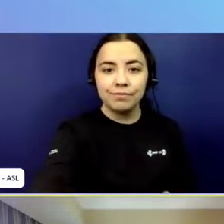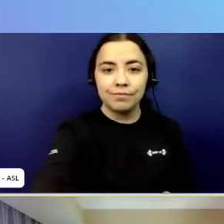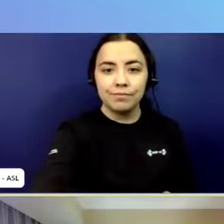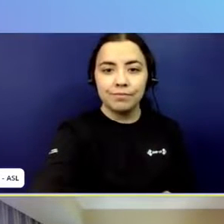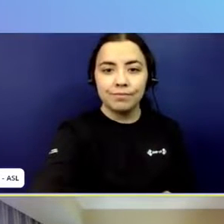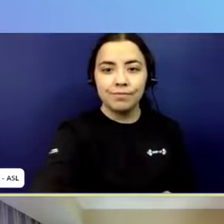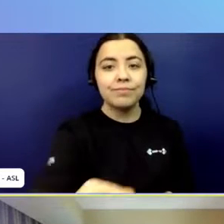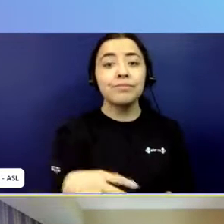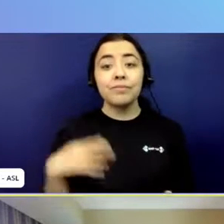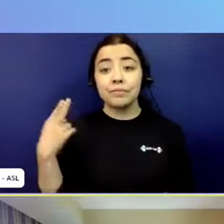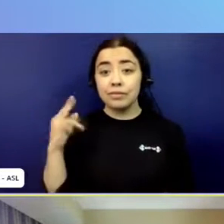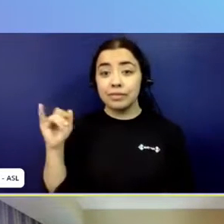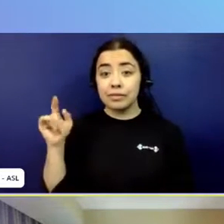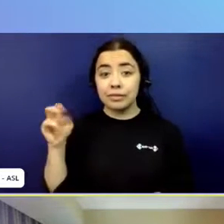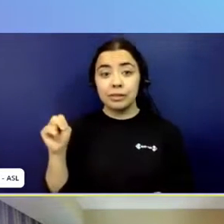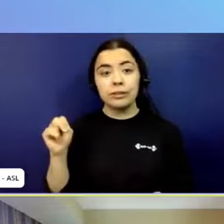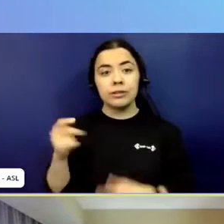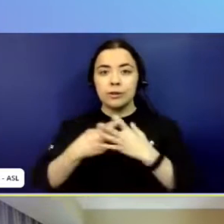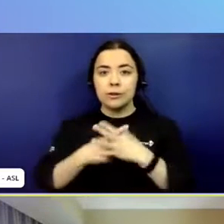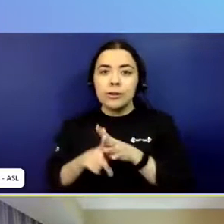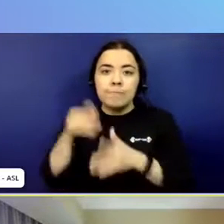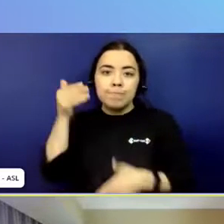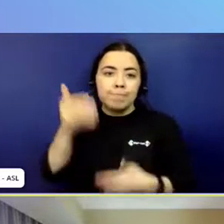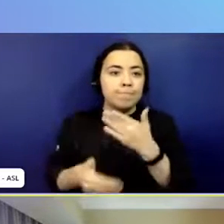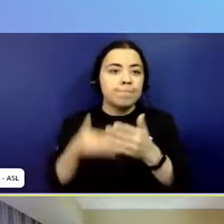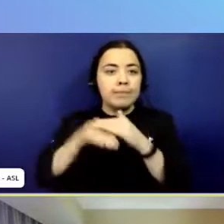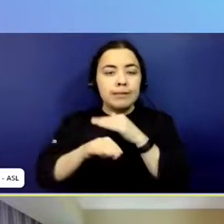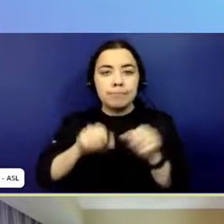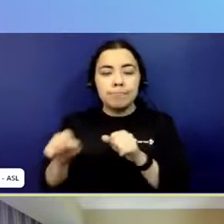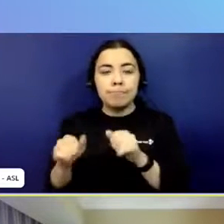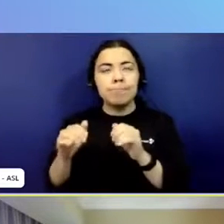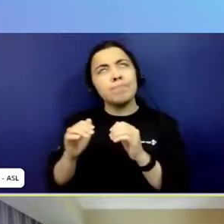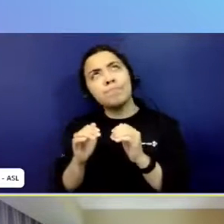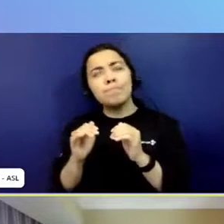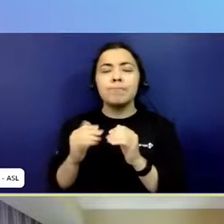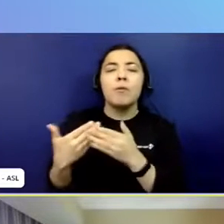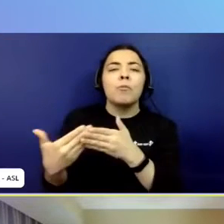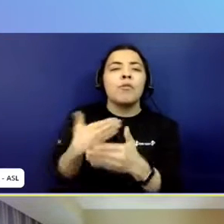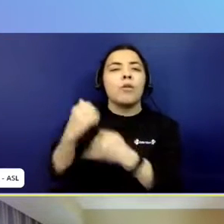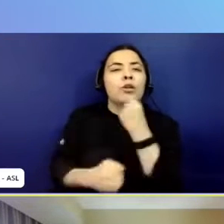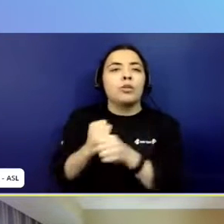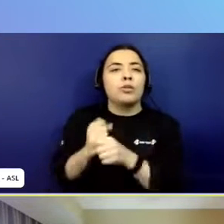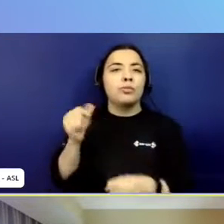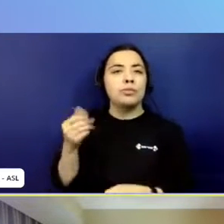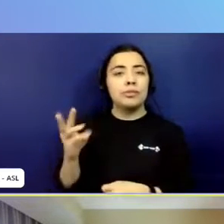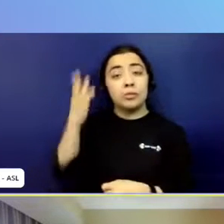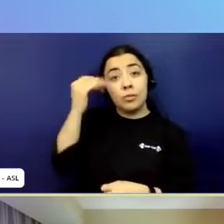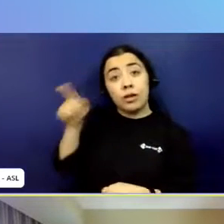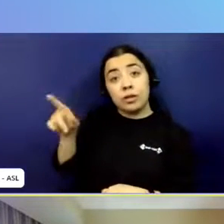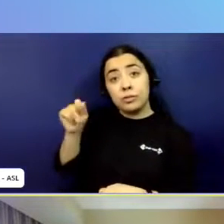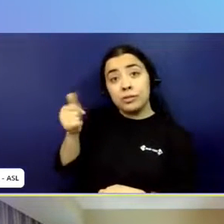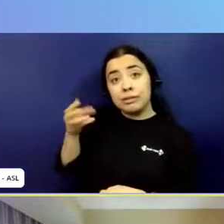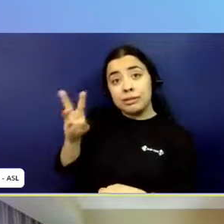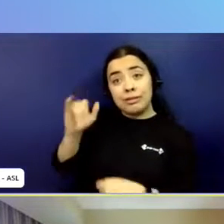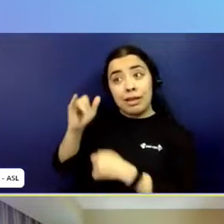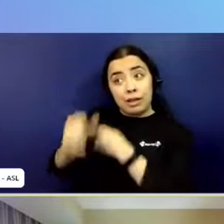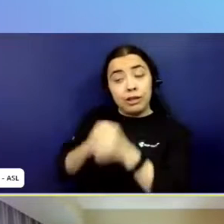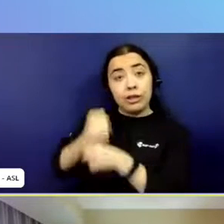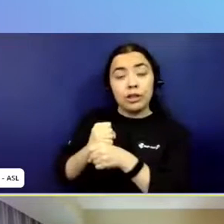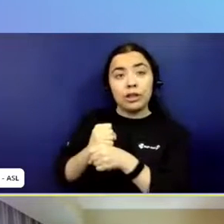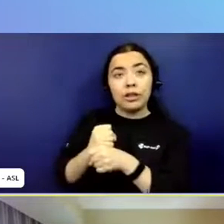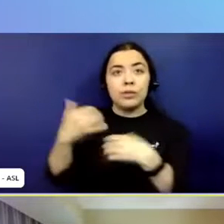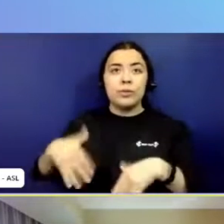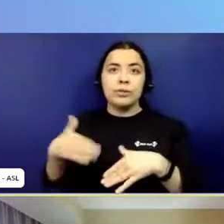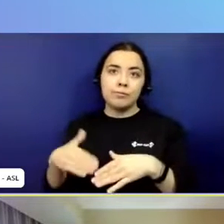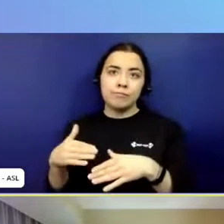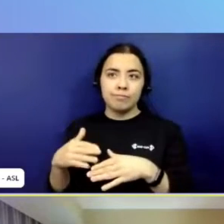accessibility, while it began before 2016, 2016 is really a milestone date because that's when